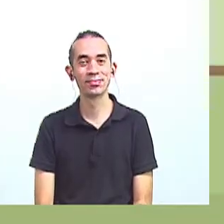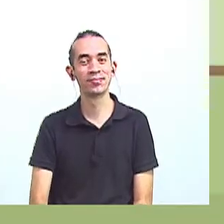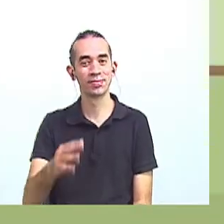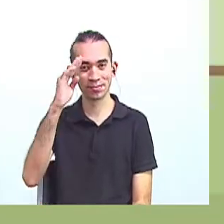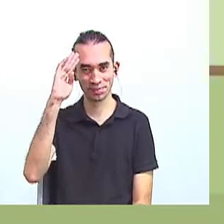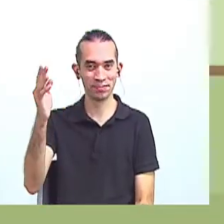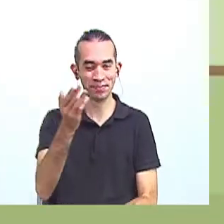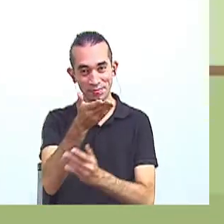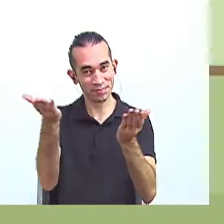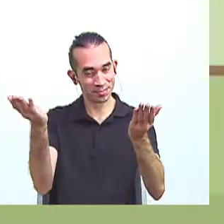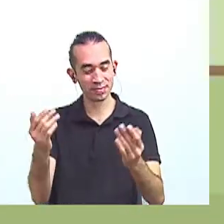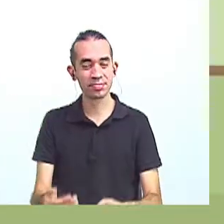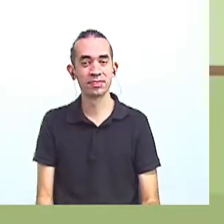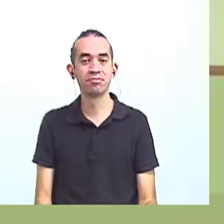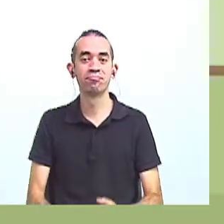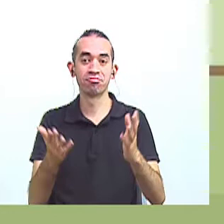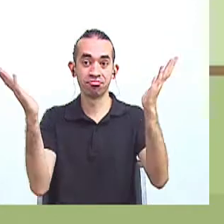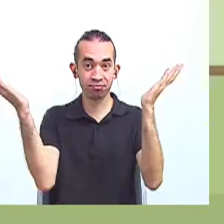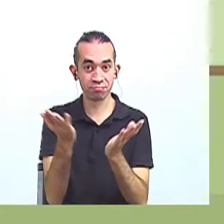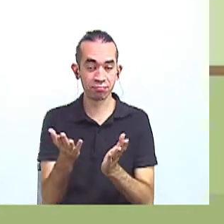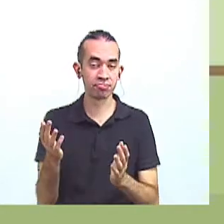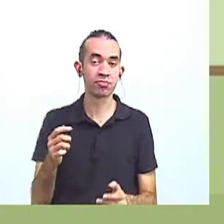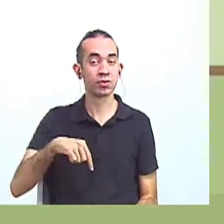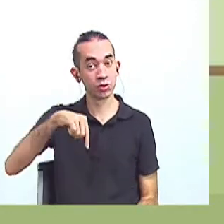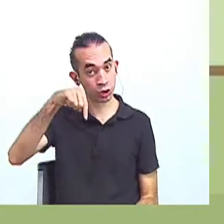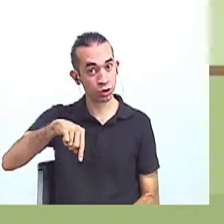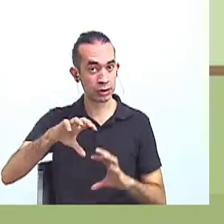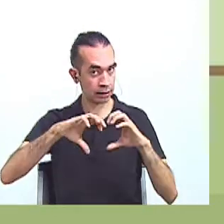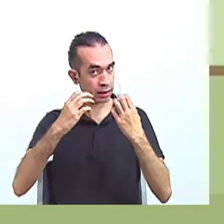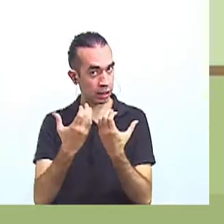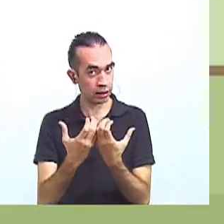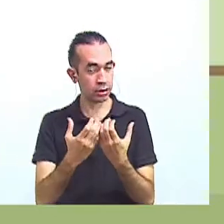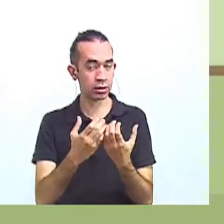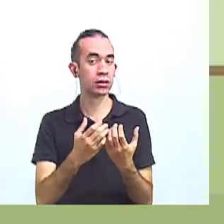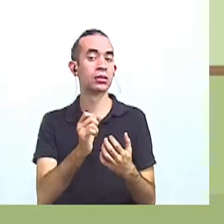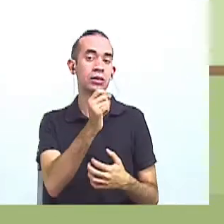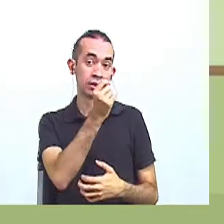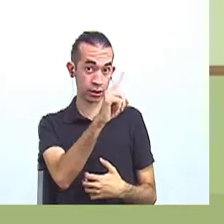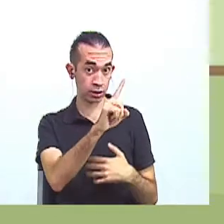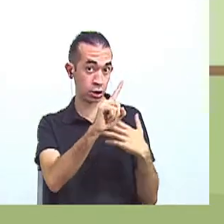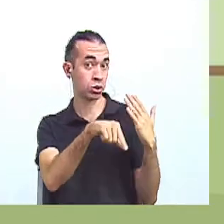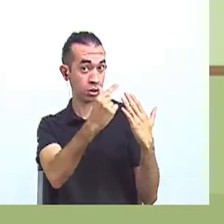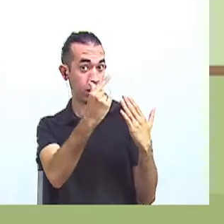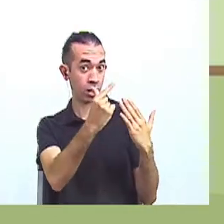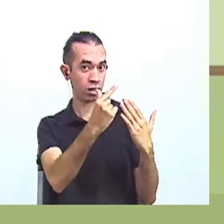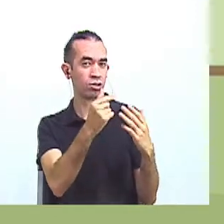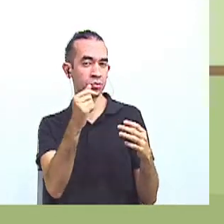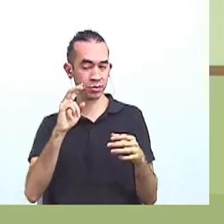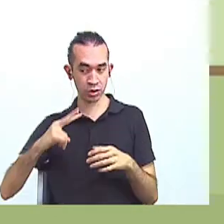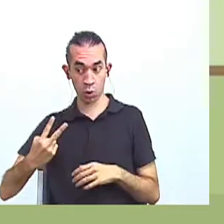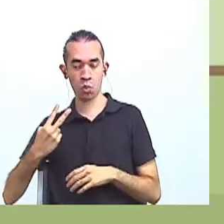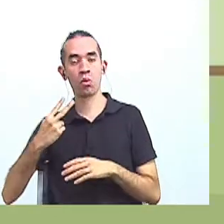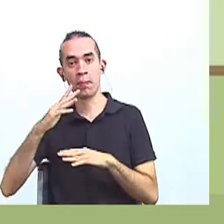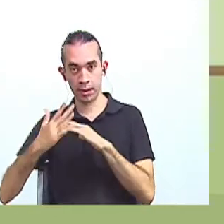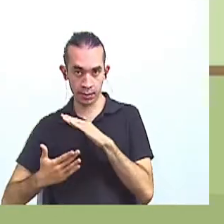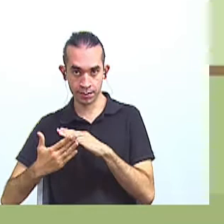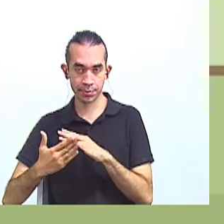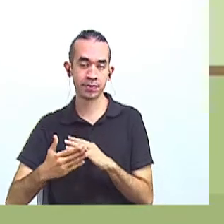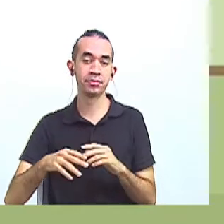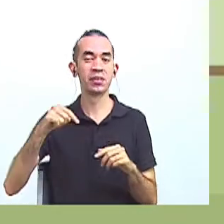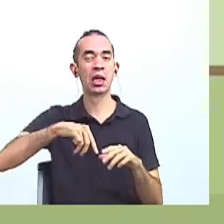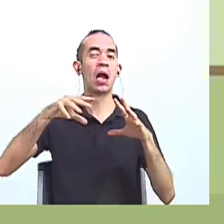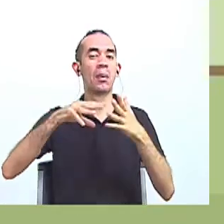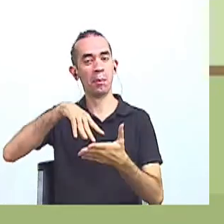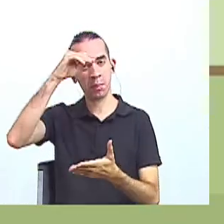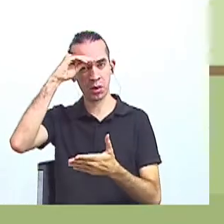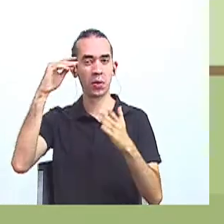Hello everybody. Welcome to today's second lesson of 11th grade here in Aprendo en Casa. I hope you're having a great